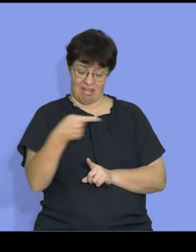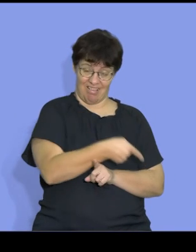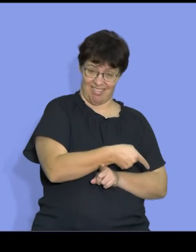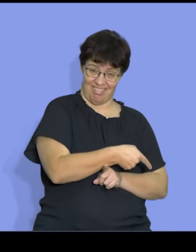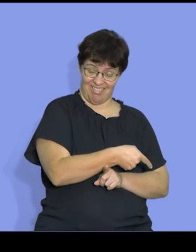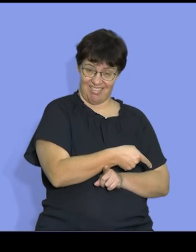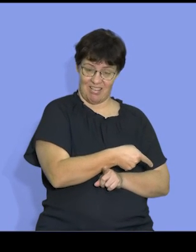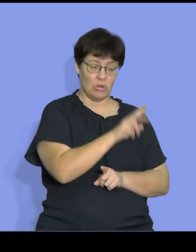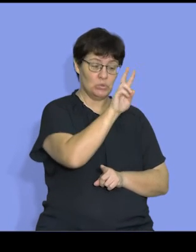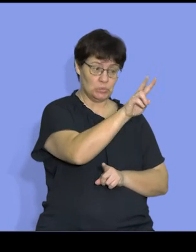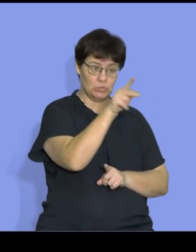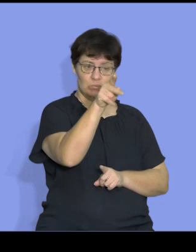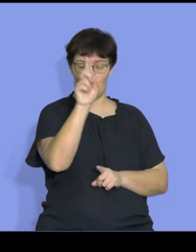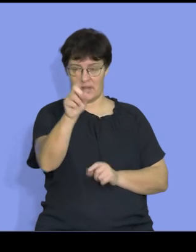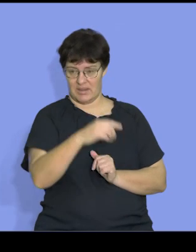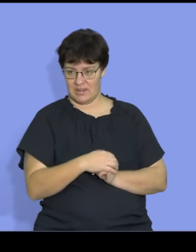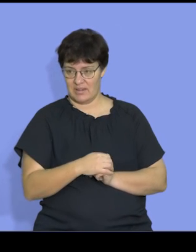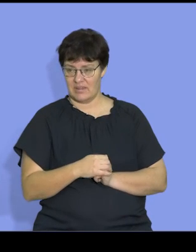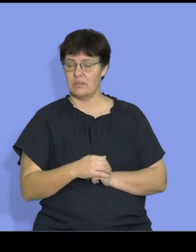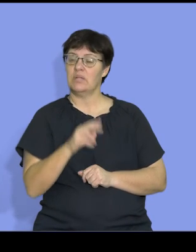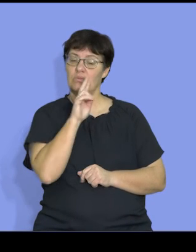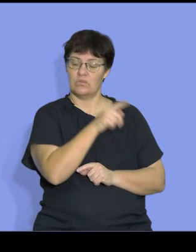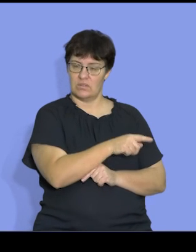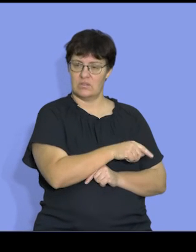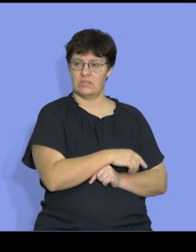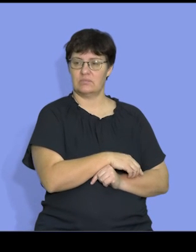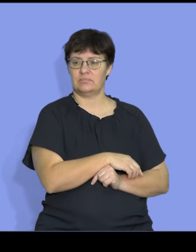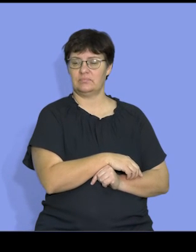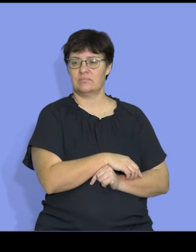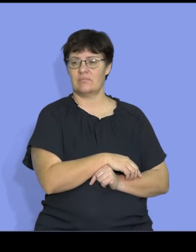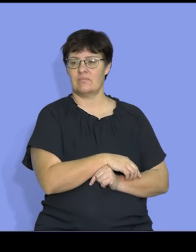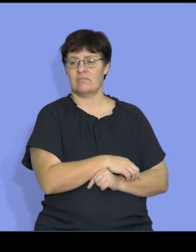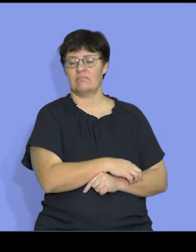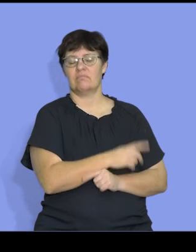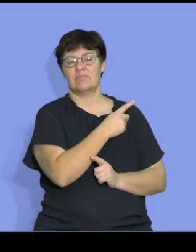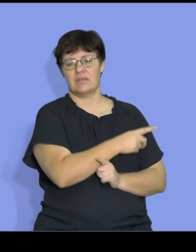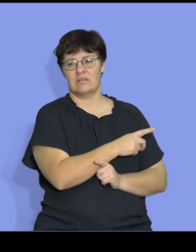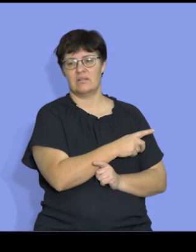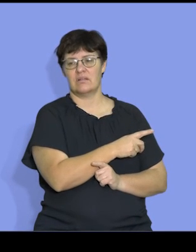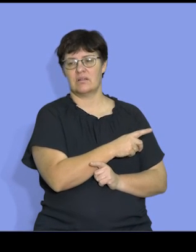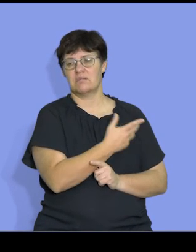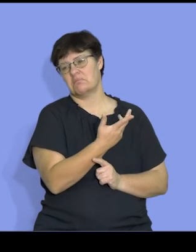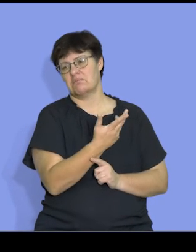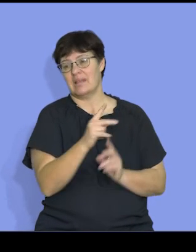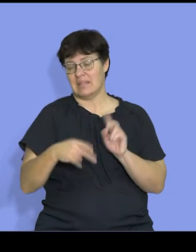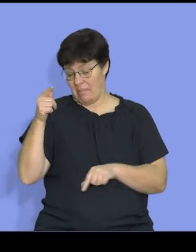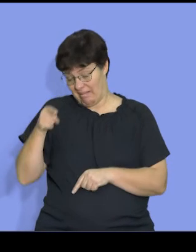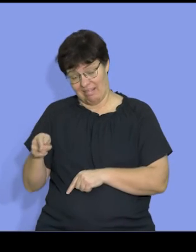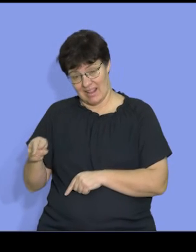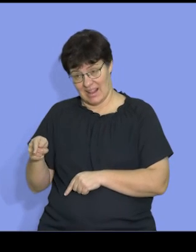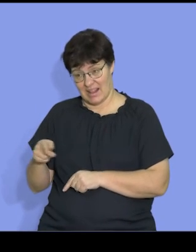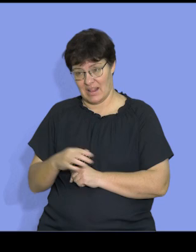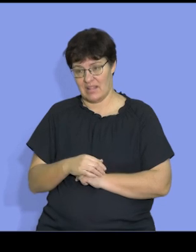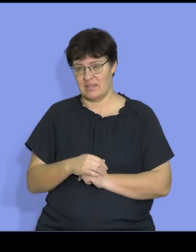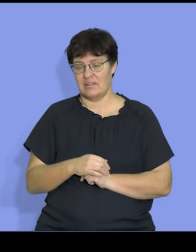reacts with 1. So 2 moles of that will be the number of moles of the acid that react will be actually double those of barium